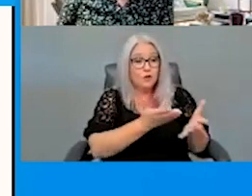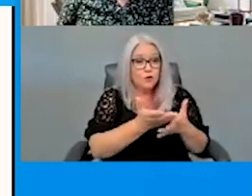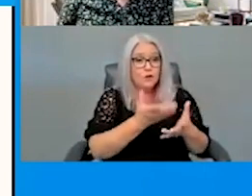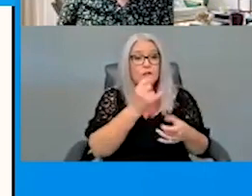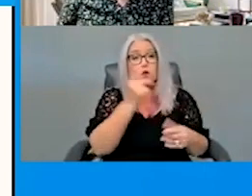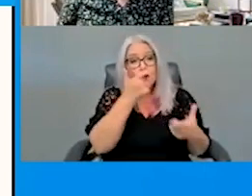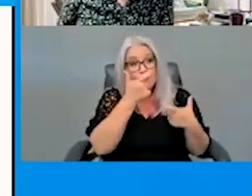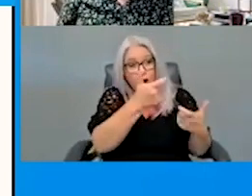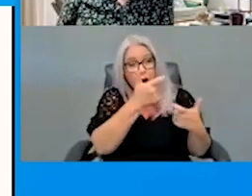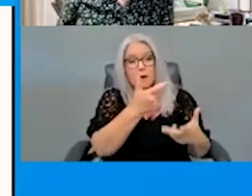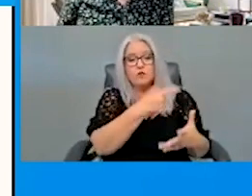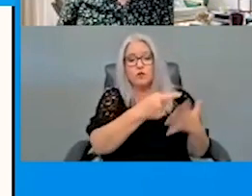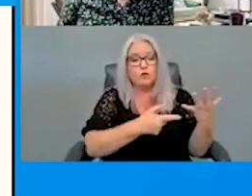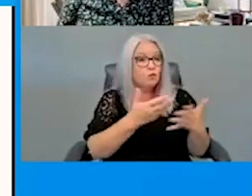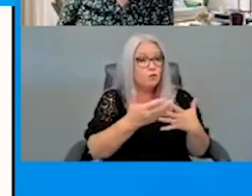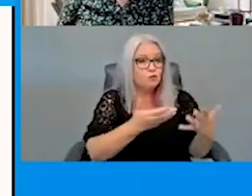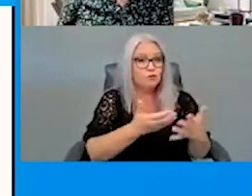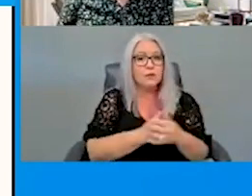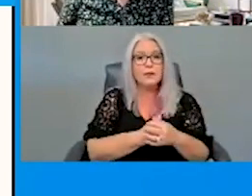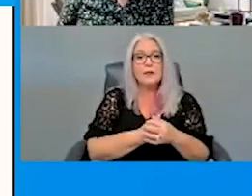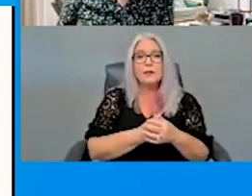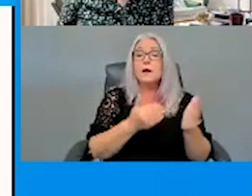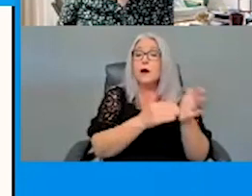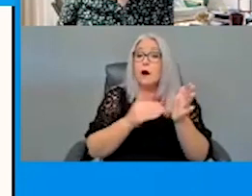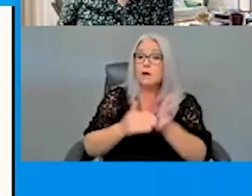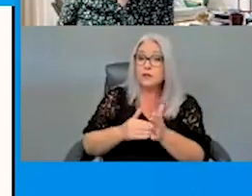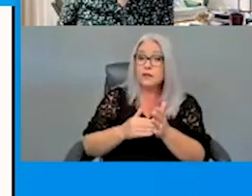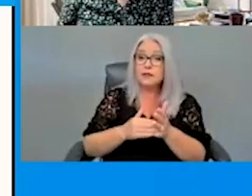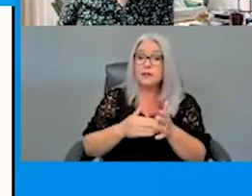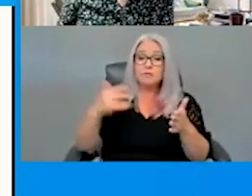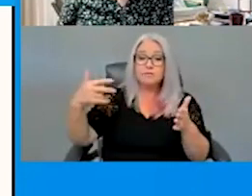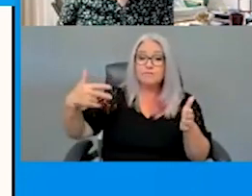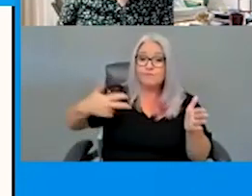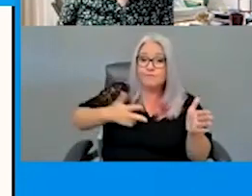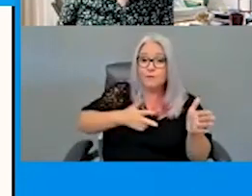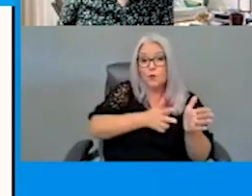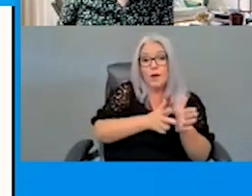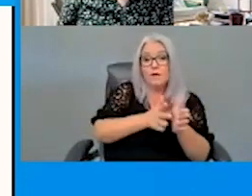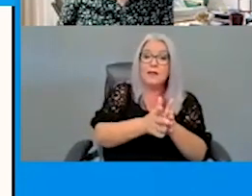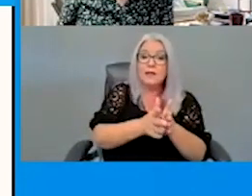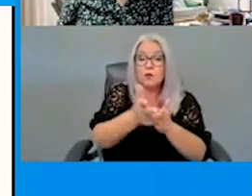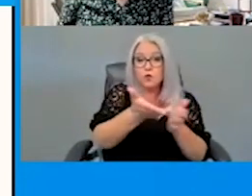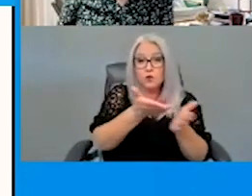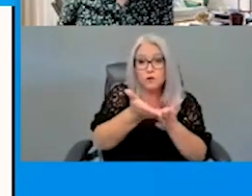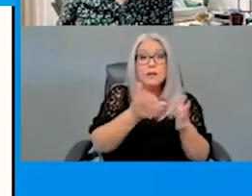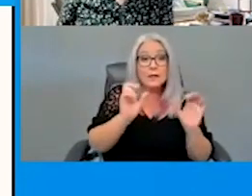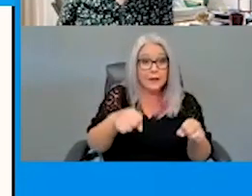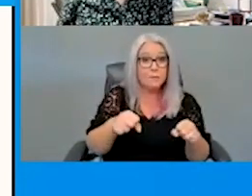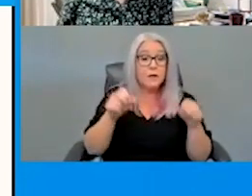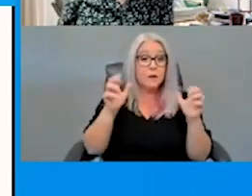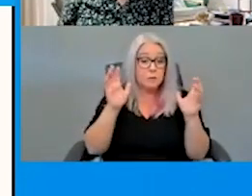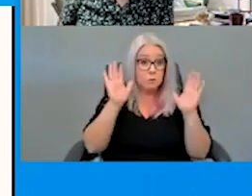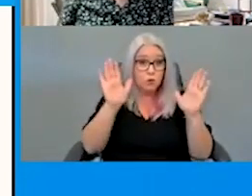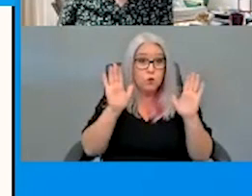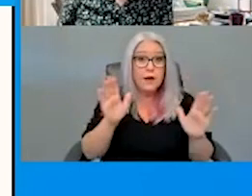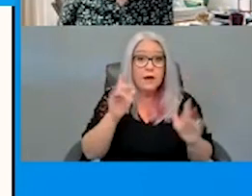it sometimes that drive-up services will be made available. And that can be great for some people. If